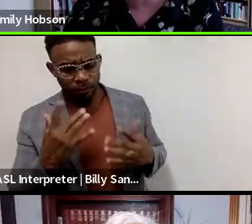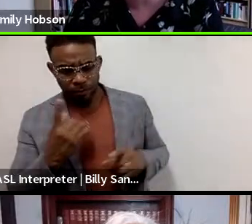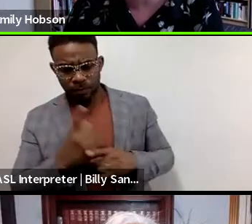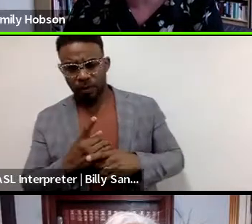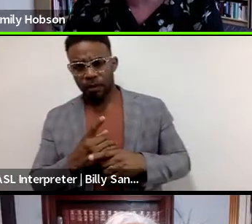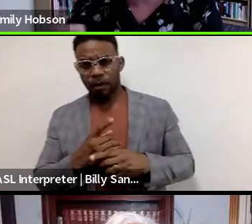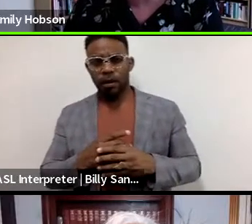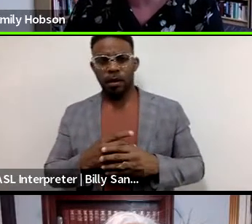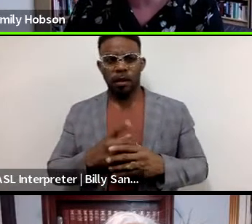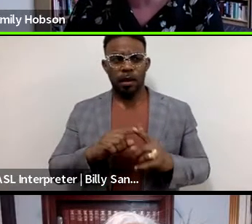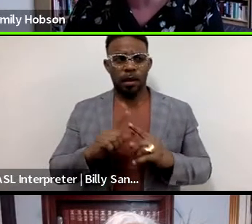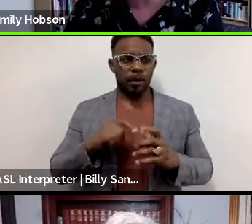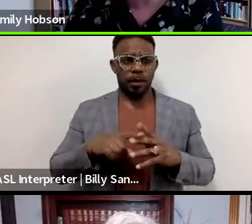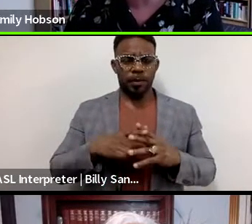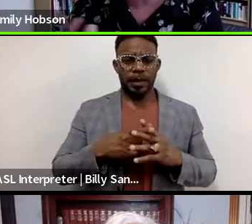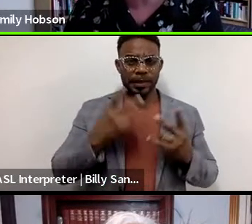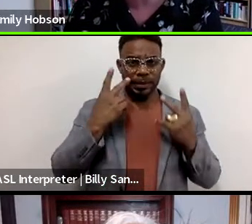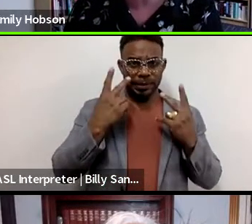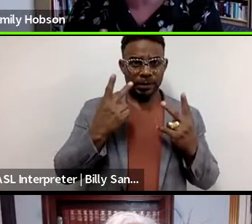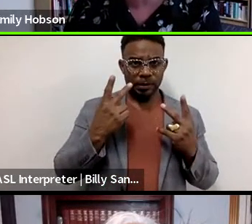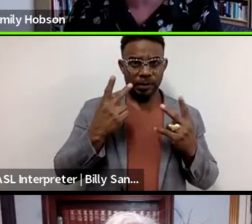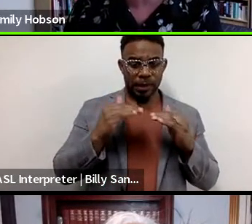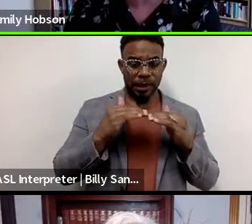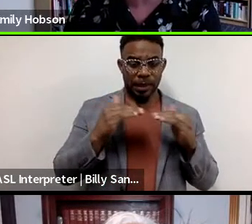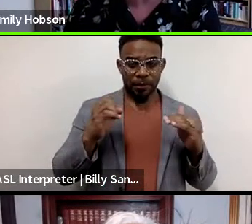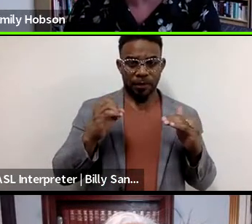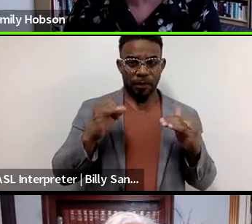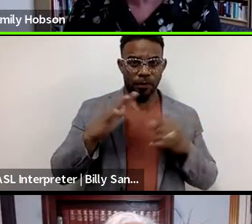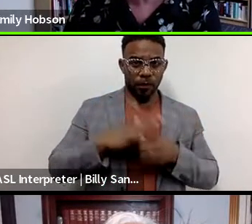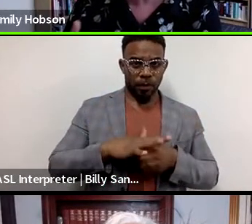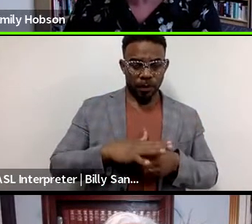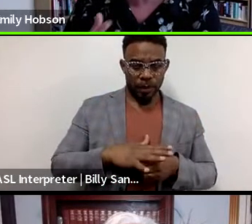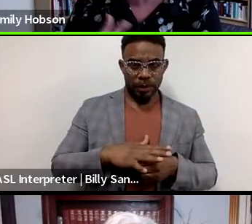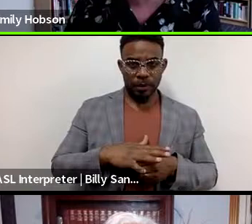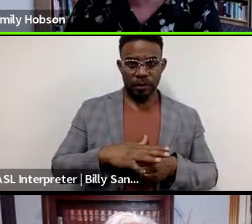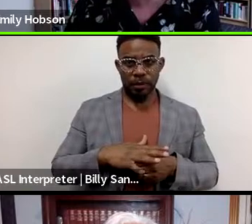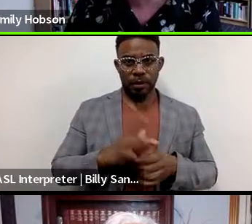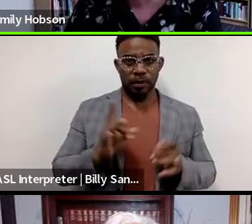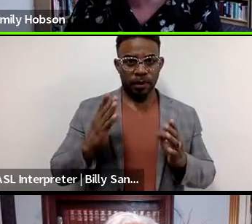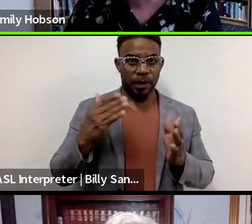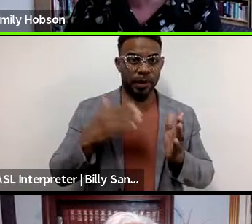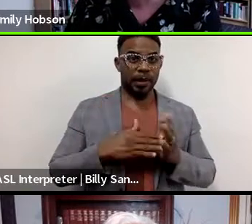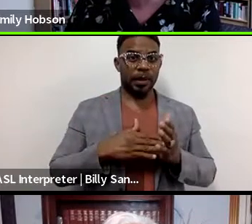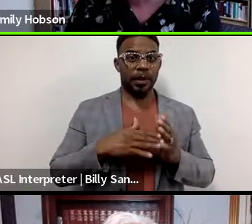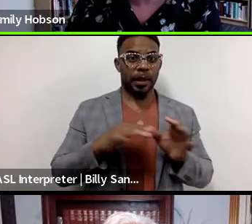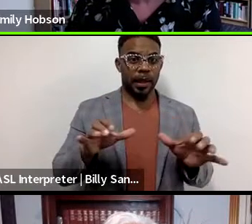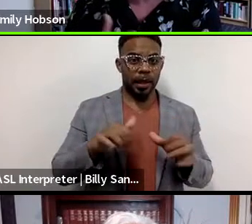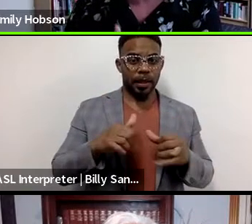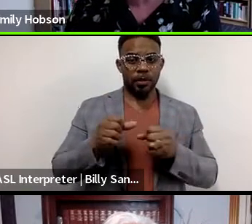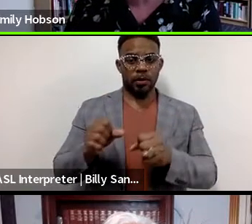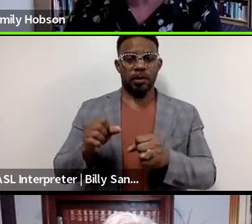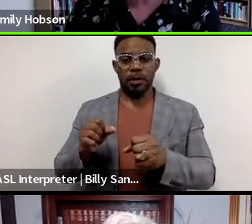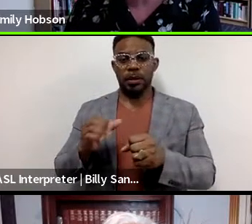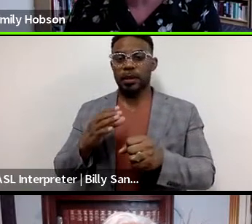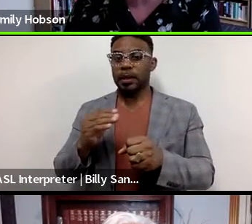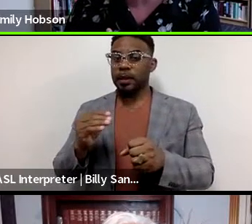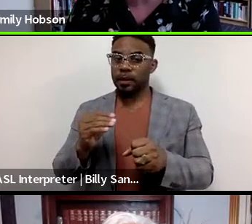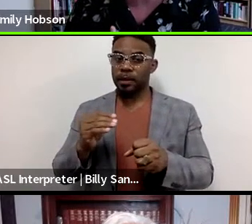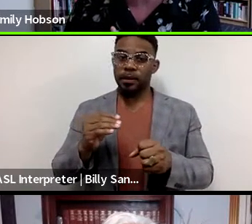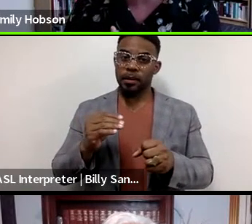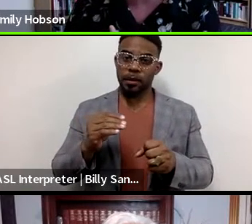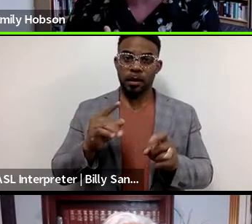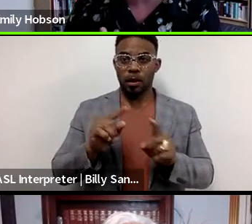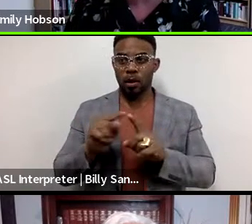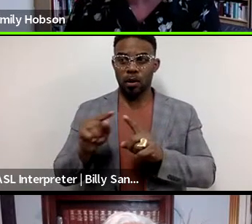right? As we began to see the level of repression and violence against action in the street,